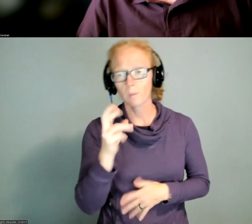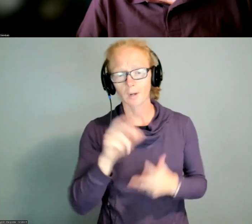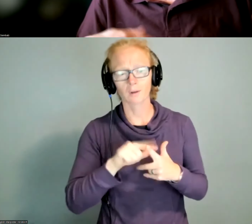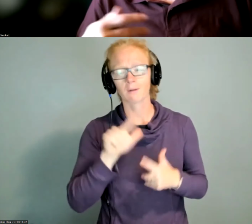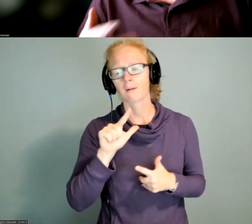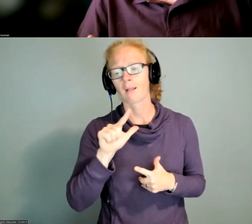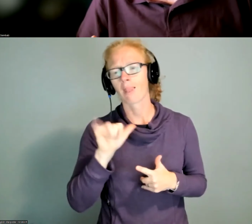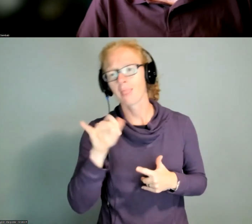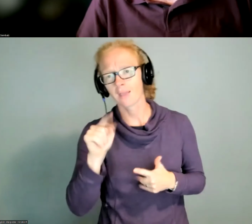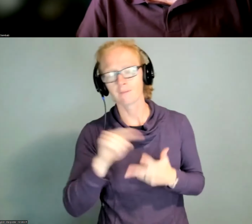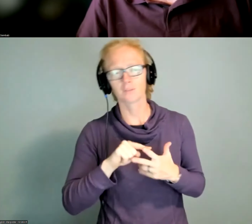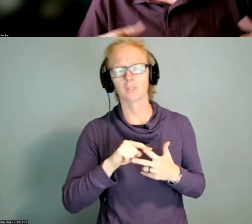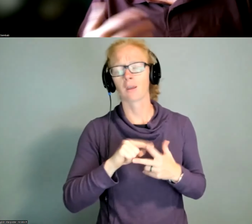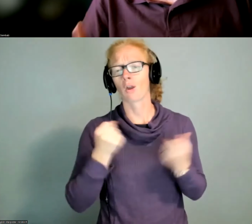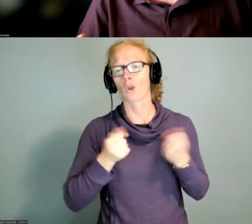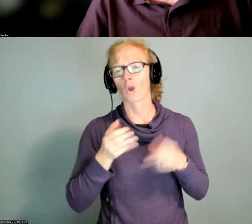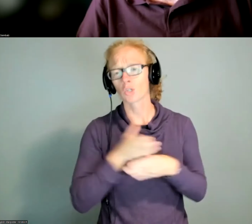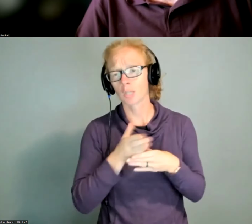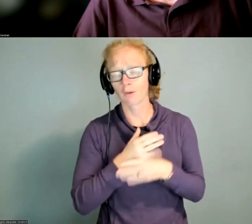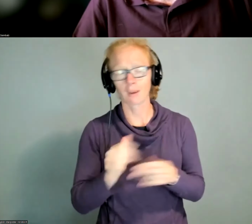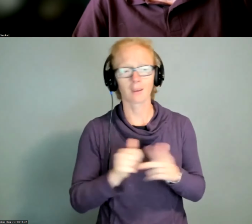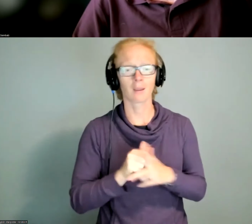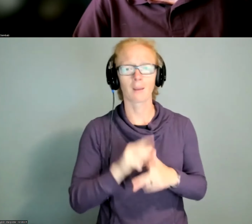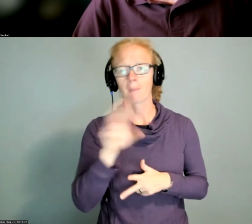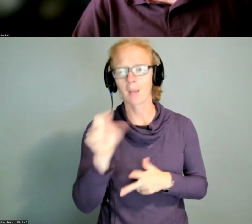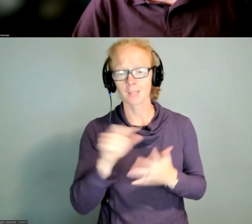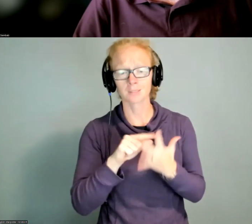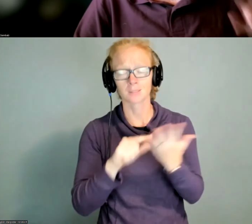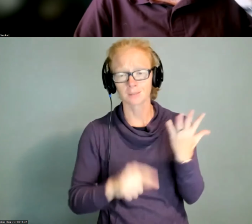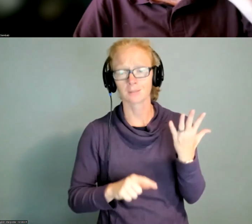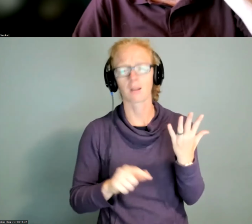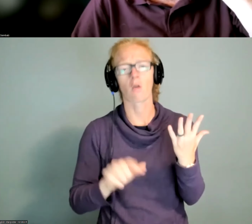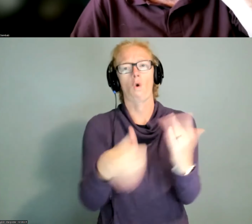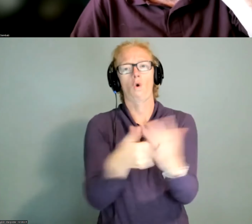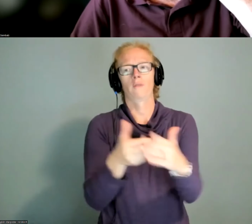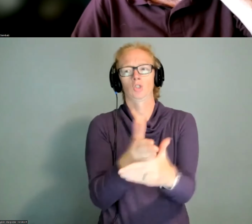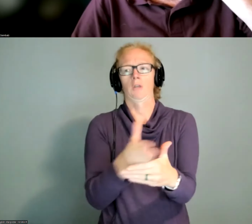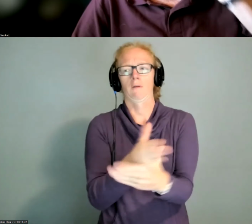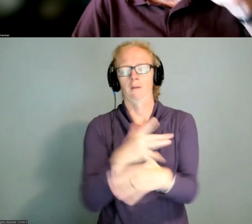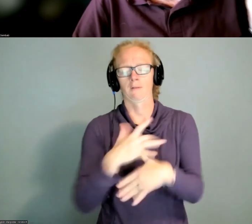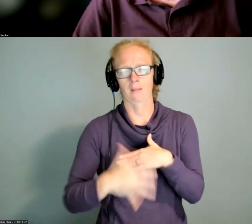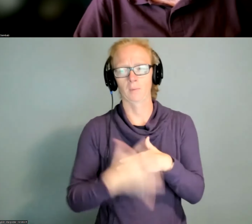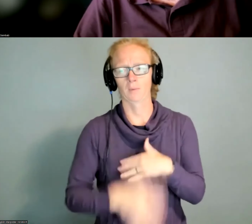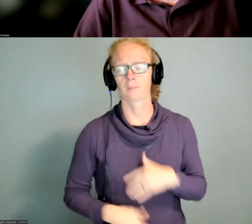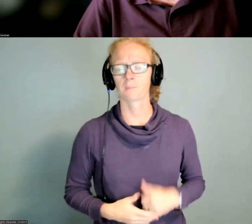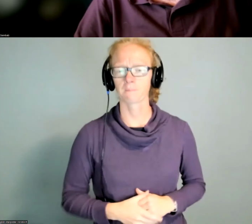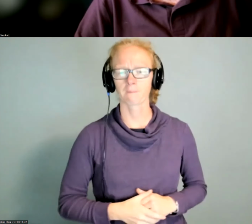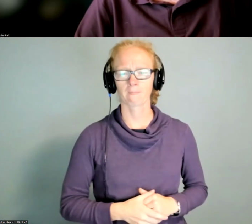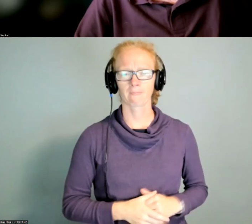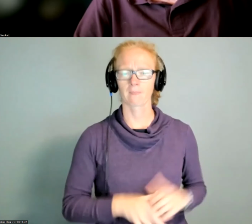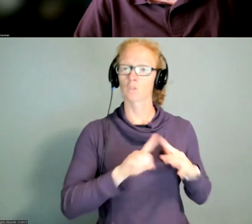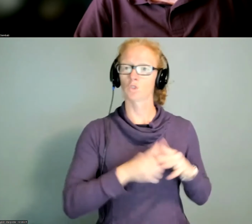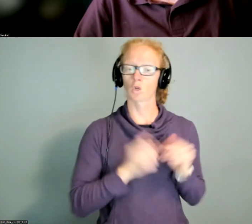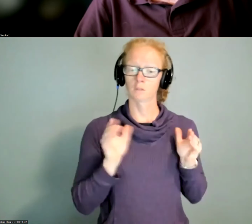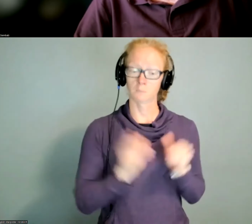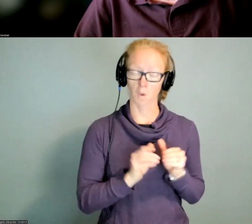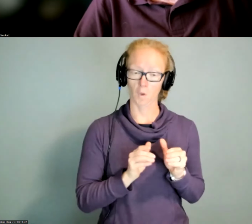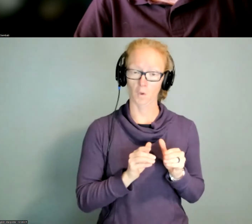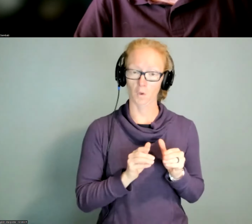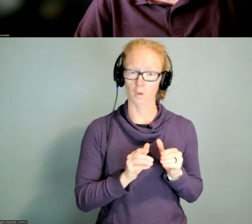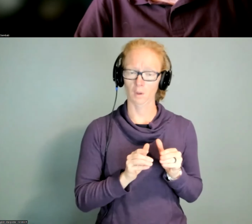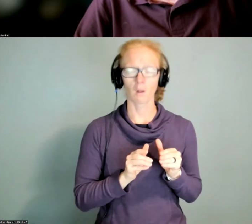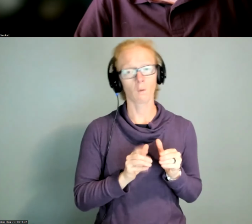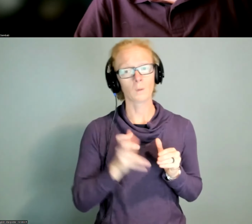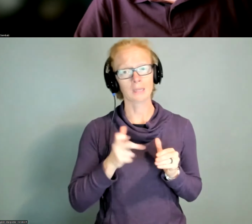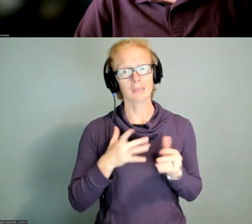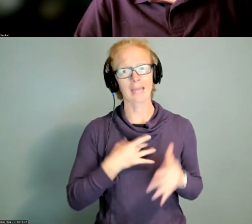car sharing and ride sharing and all kind of stuff. So it started at a small scale, and the question is, we'd like to